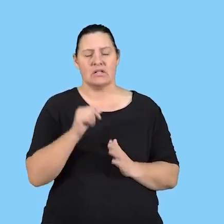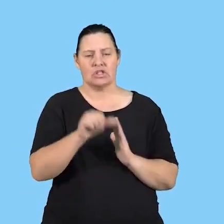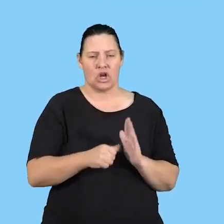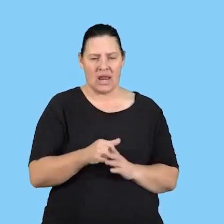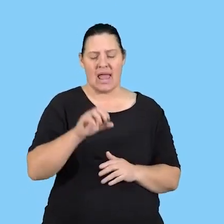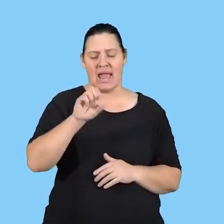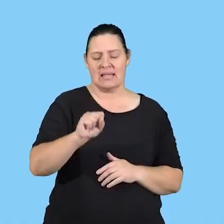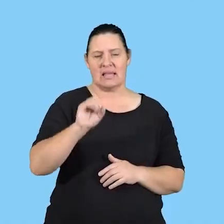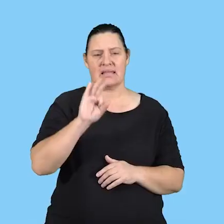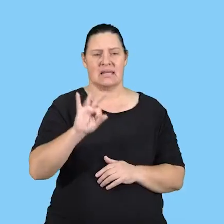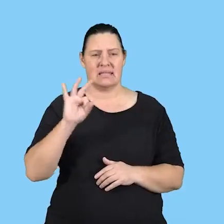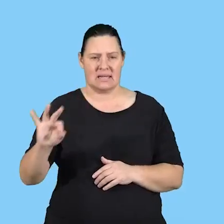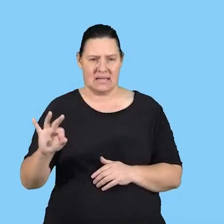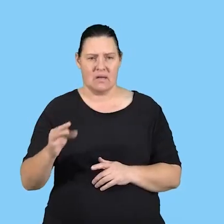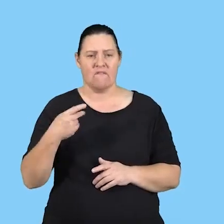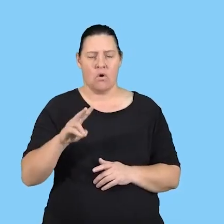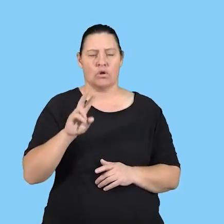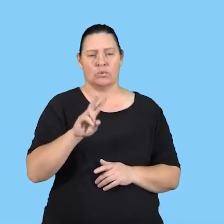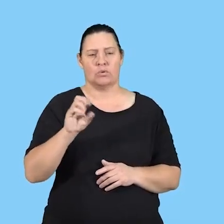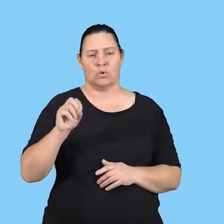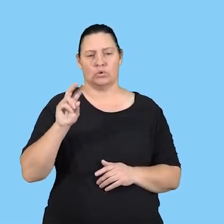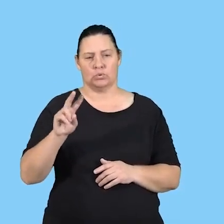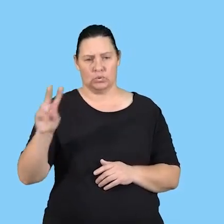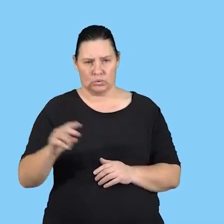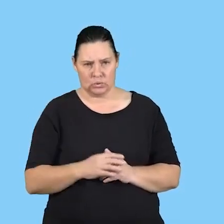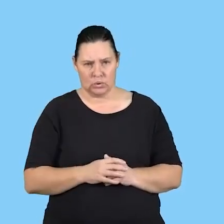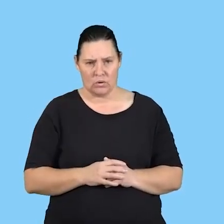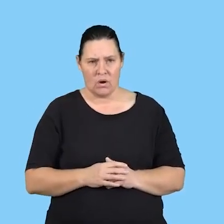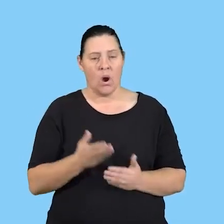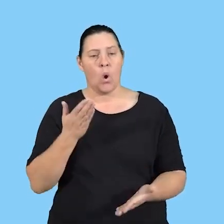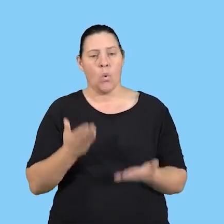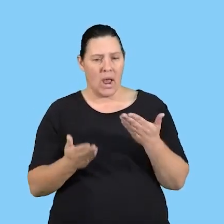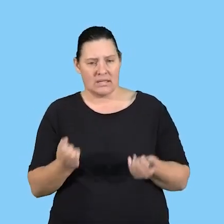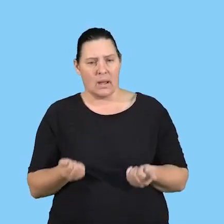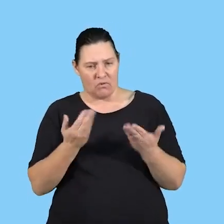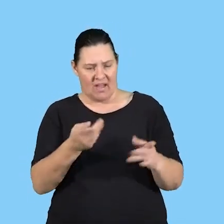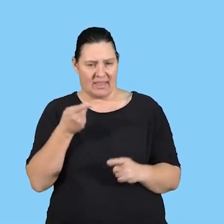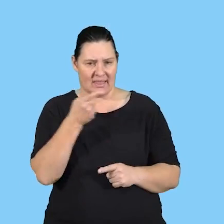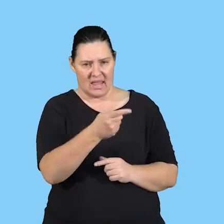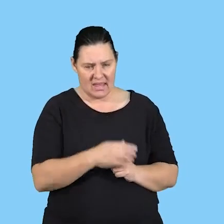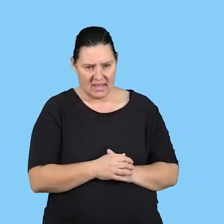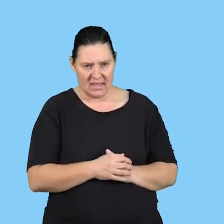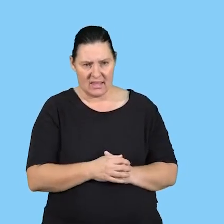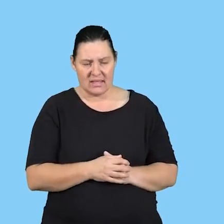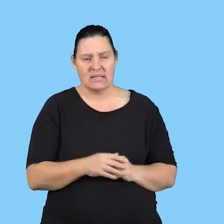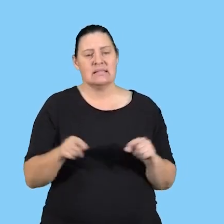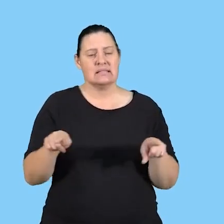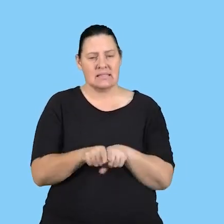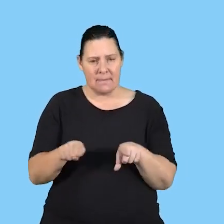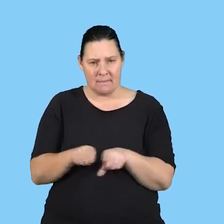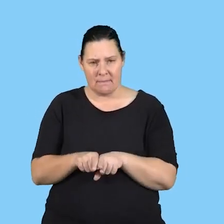Circular S33 of 2022, because the weightings are provided there as well